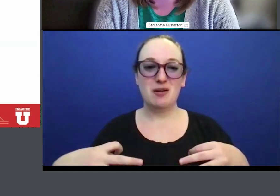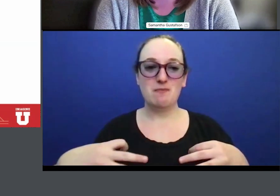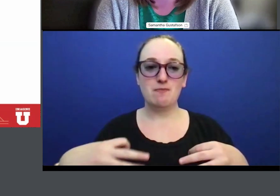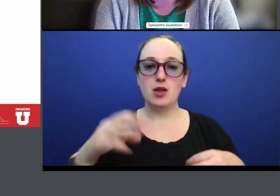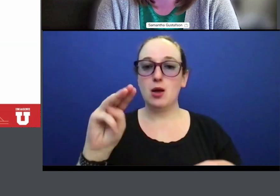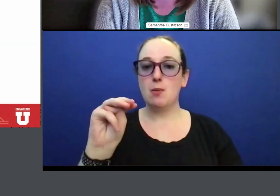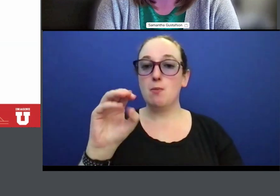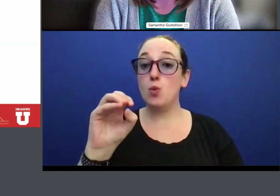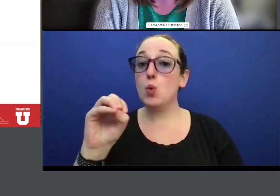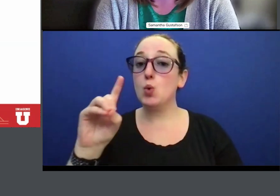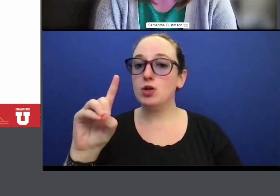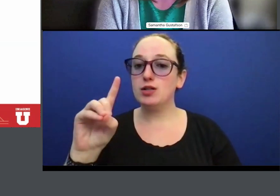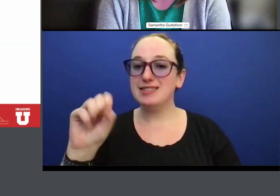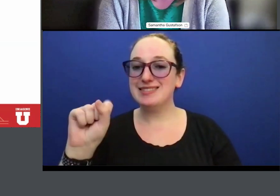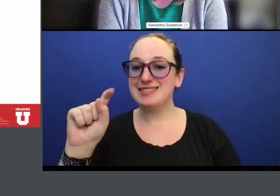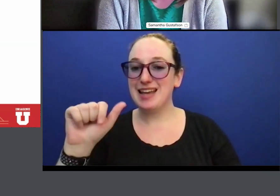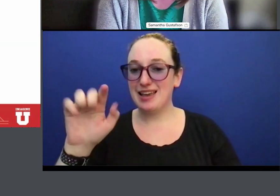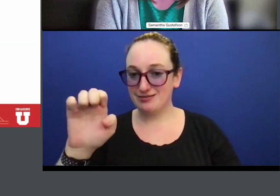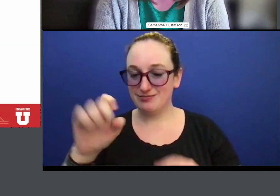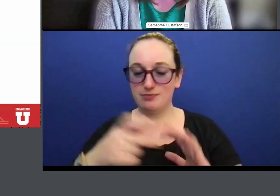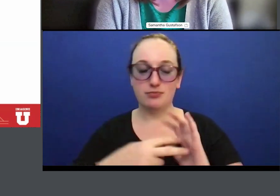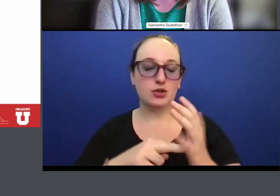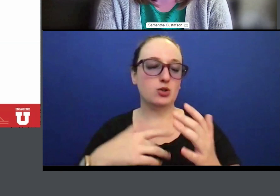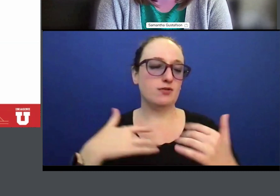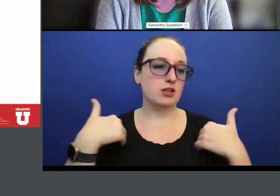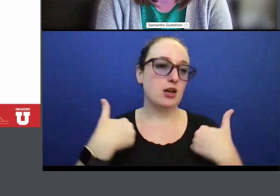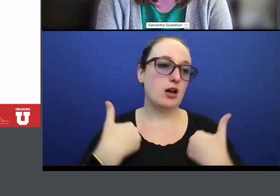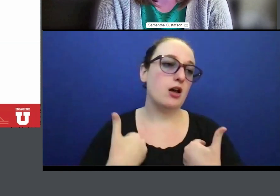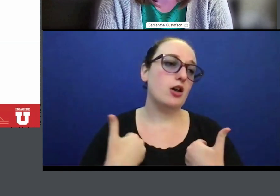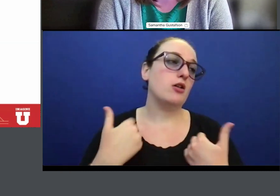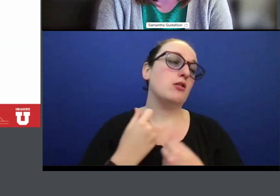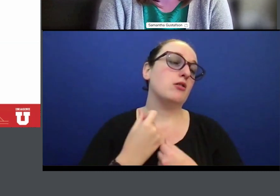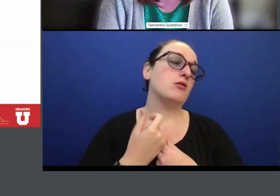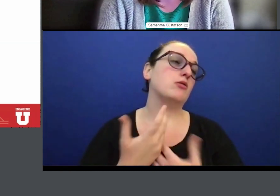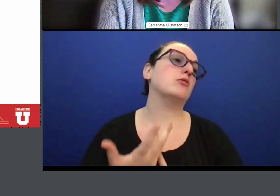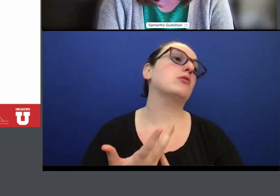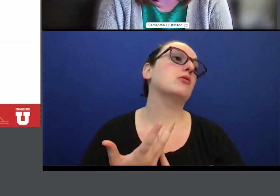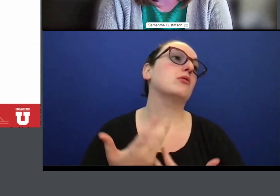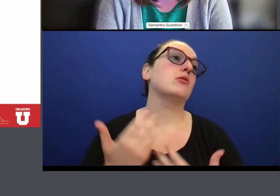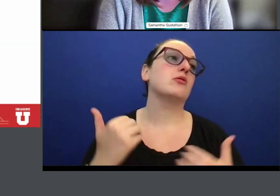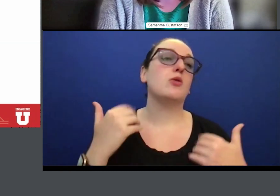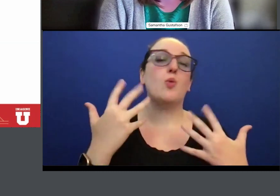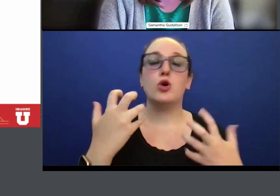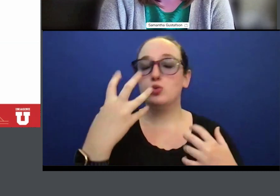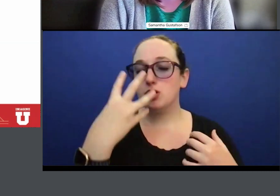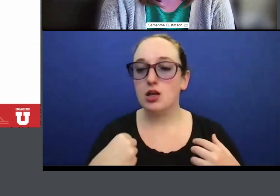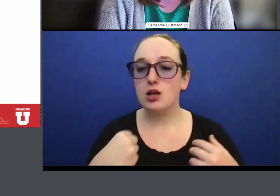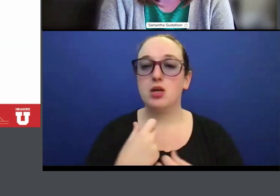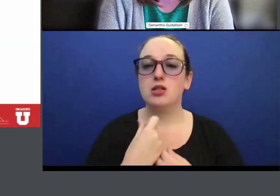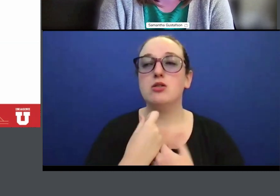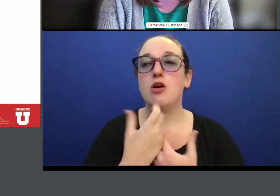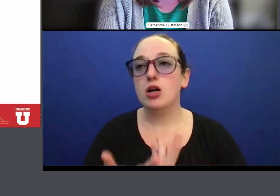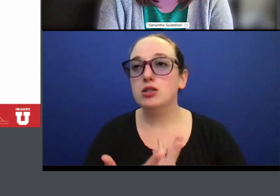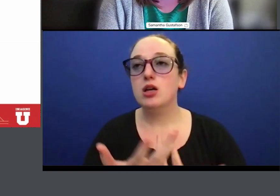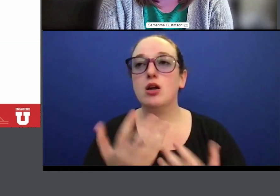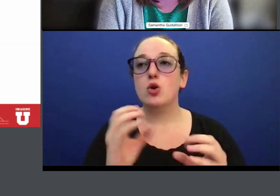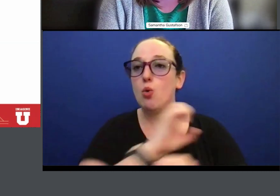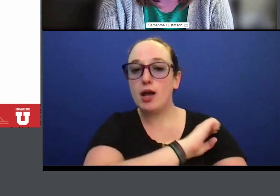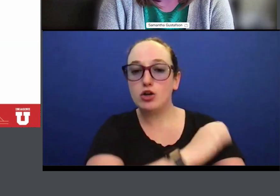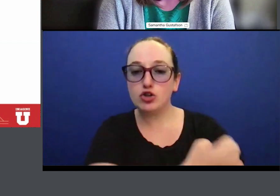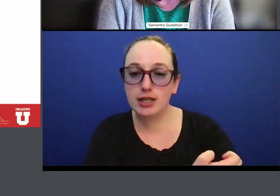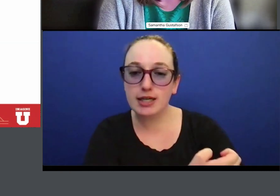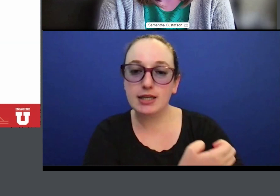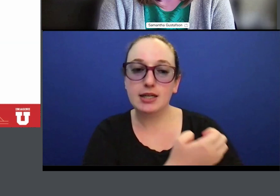mood state. So it's a feeling of tiredness or weariness. We maybe just feel sleepy or exhausted, like we have a lack of